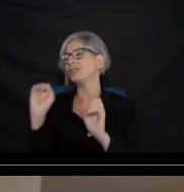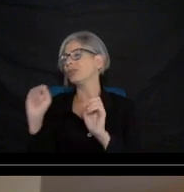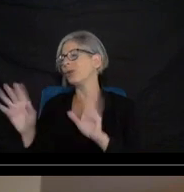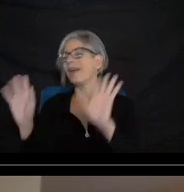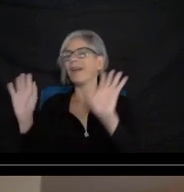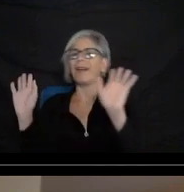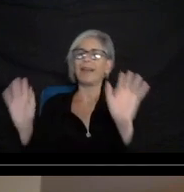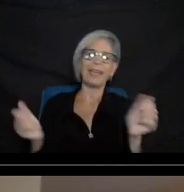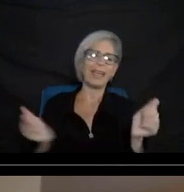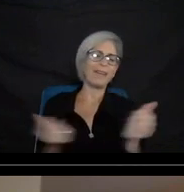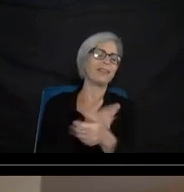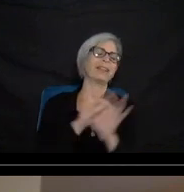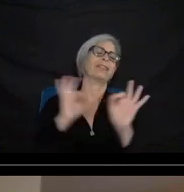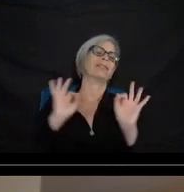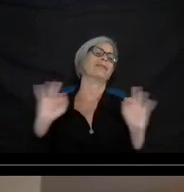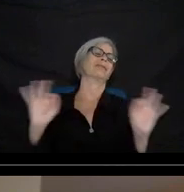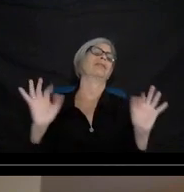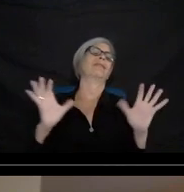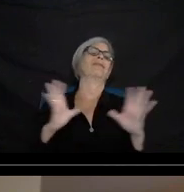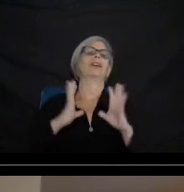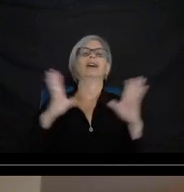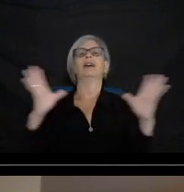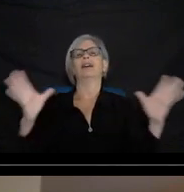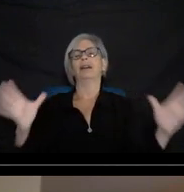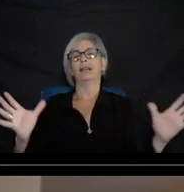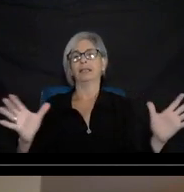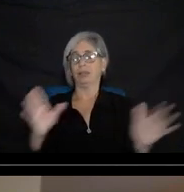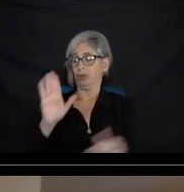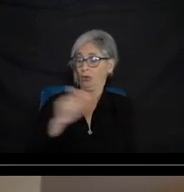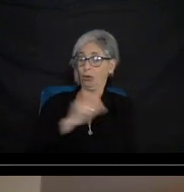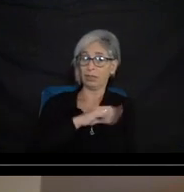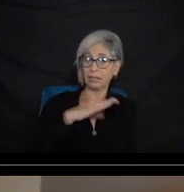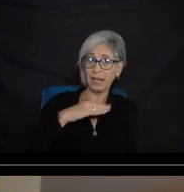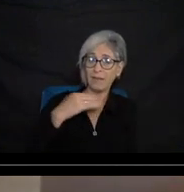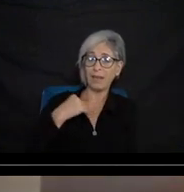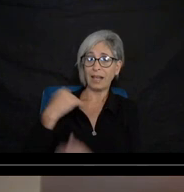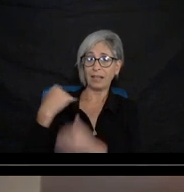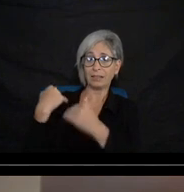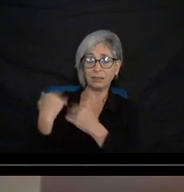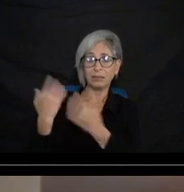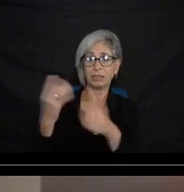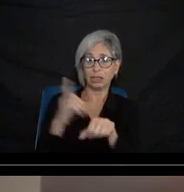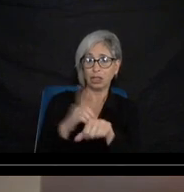and everything's fine. And your staff has an obligation